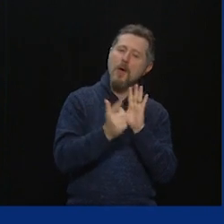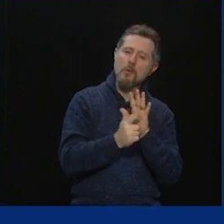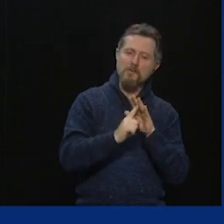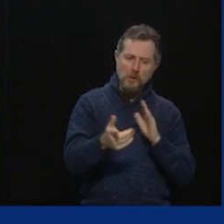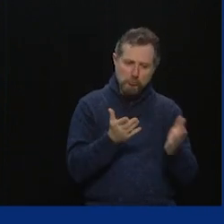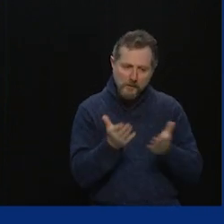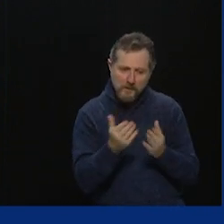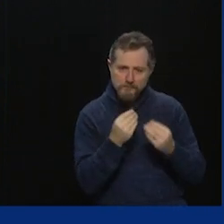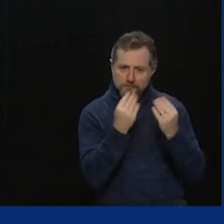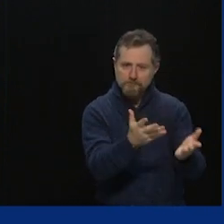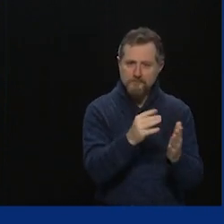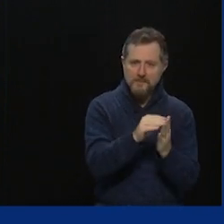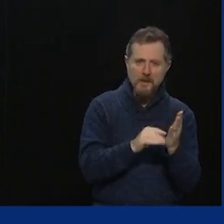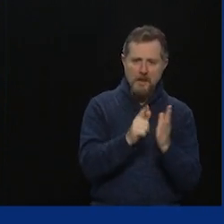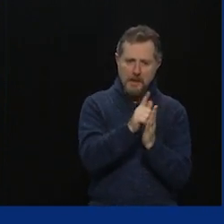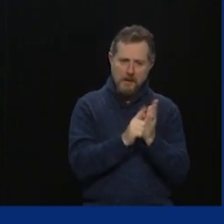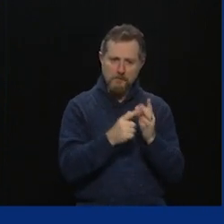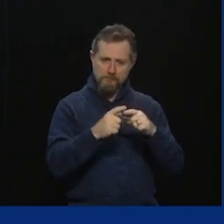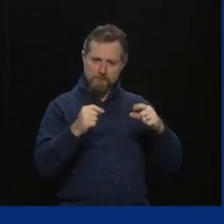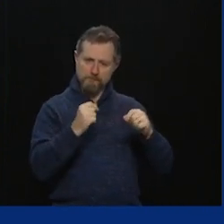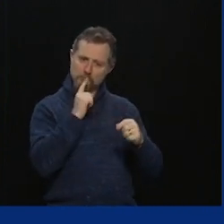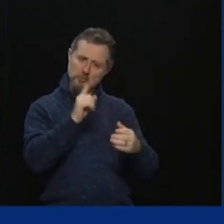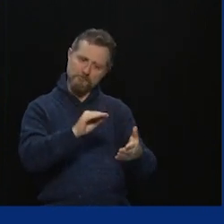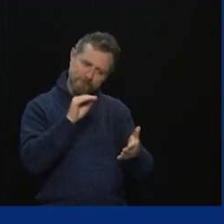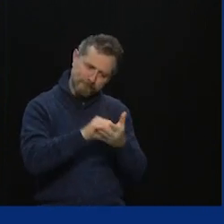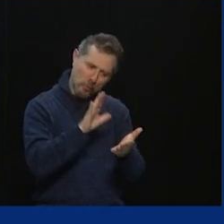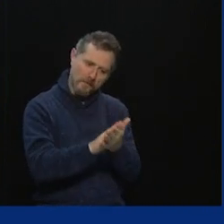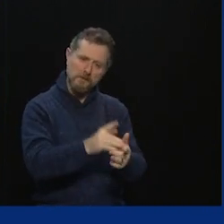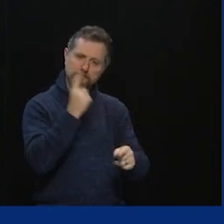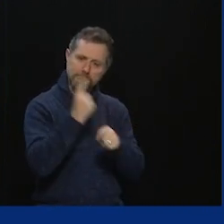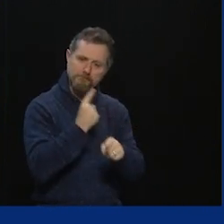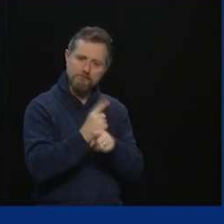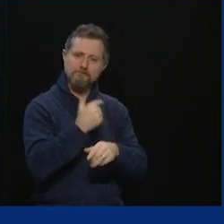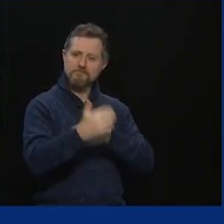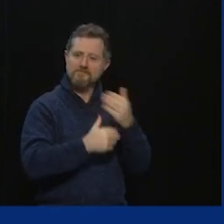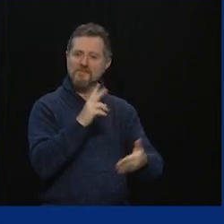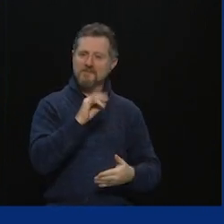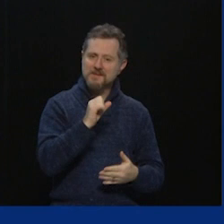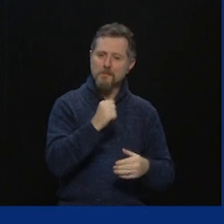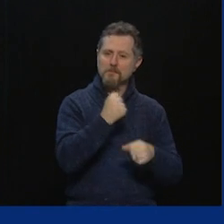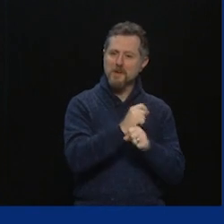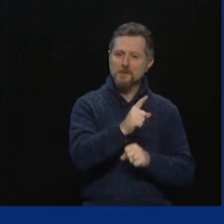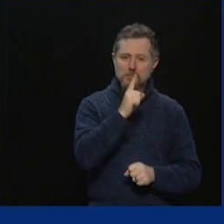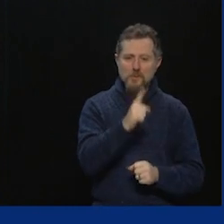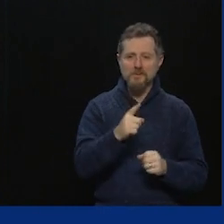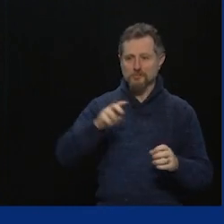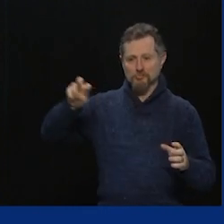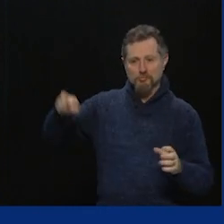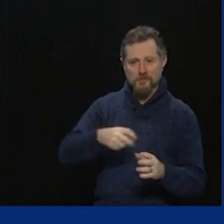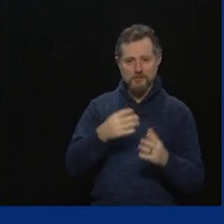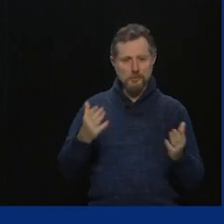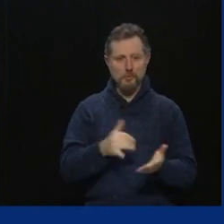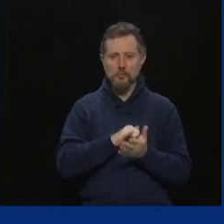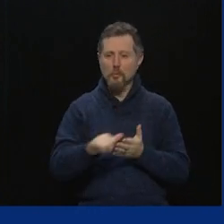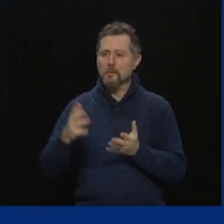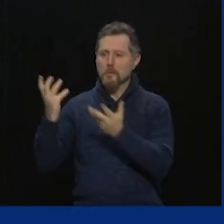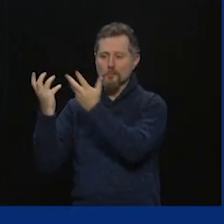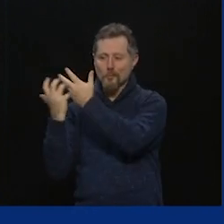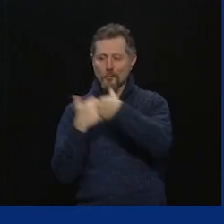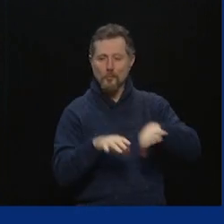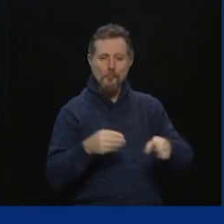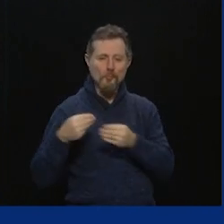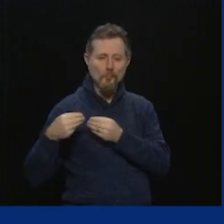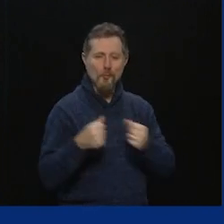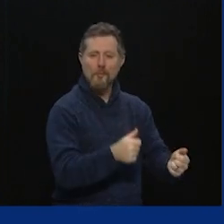documents for visas, as well as other supports to make sure that their transition to New York is as smooth as possible. And I want to thank Barbara Gwynn,